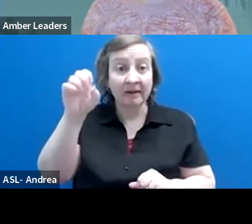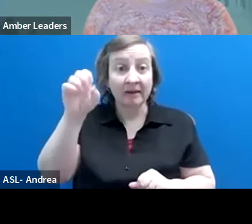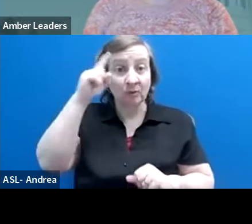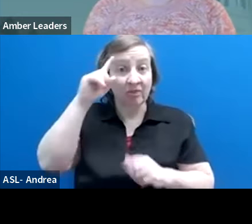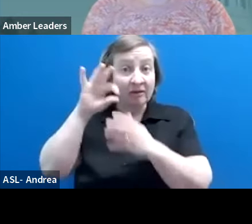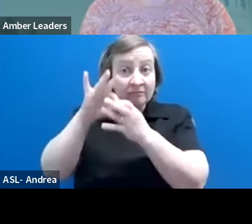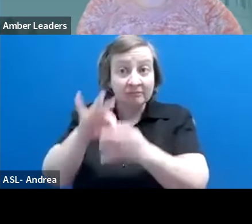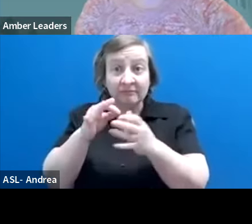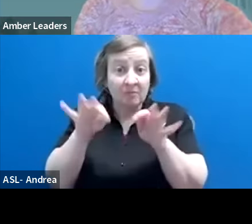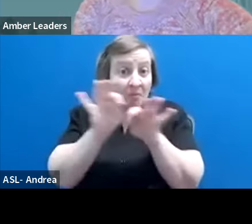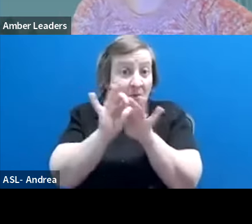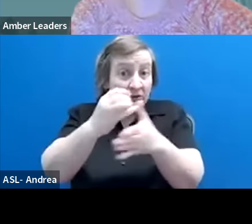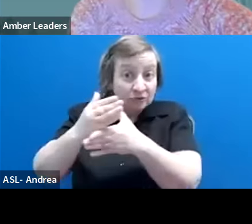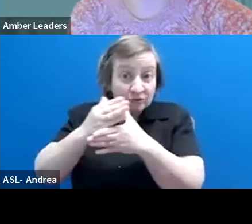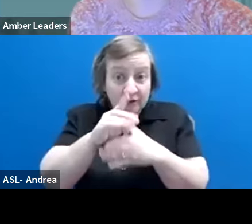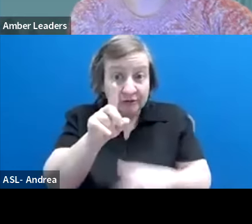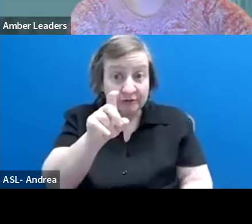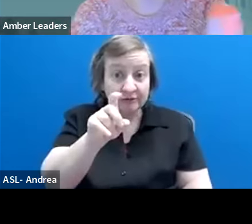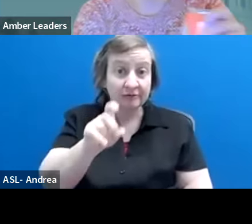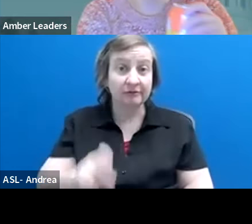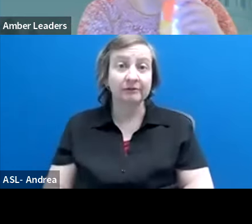that you'd like to share?